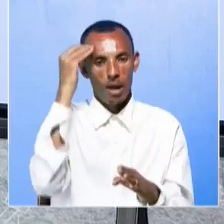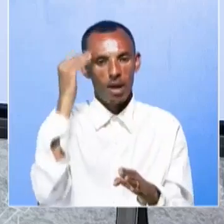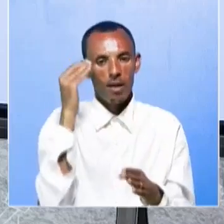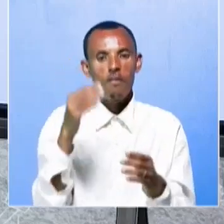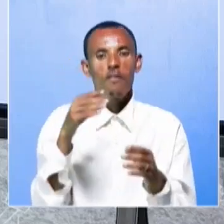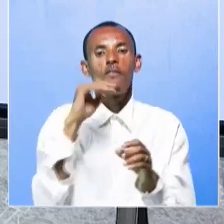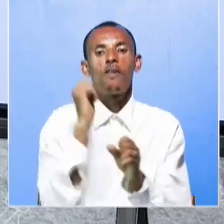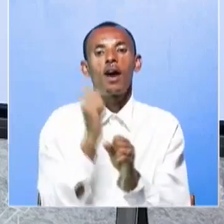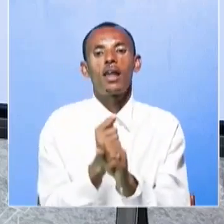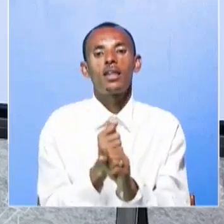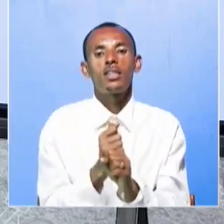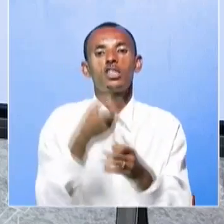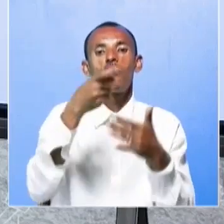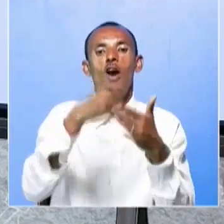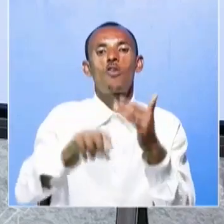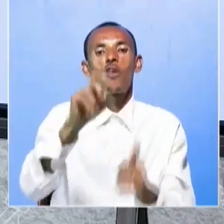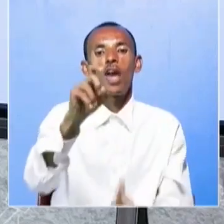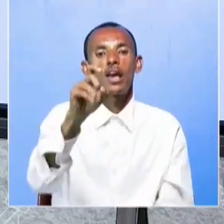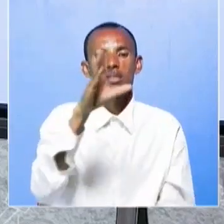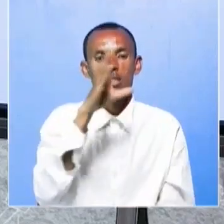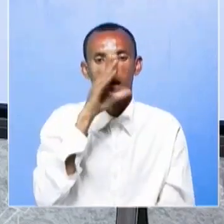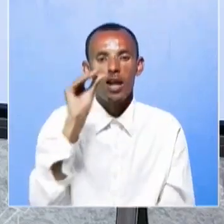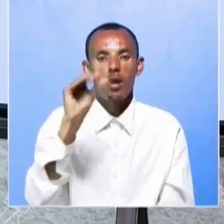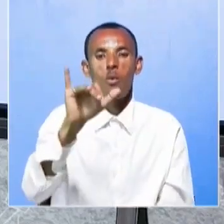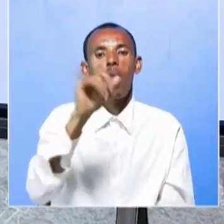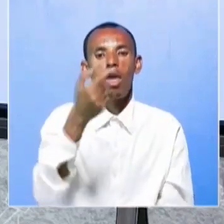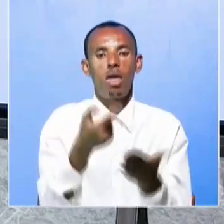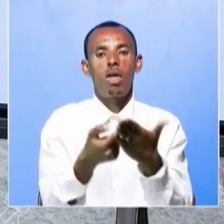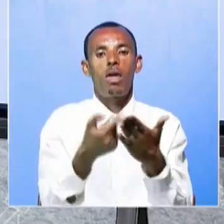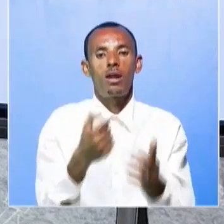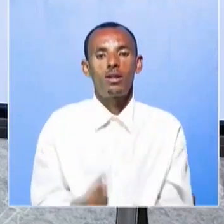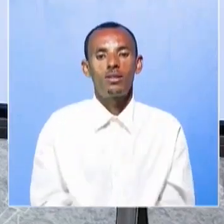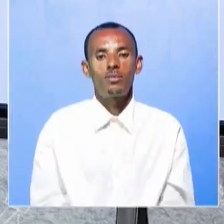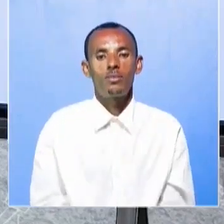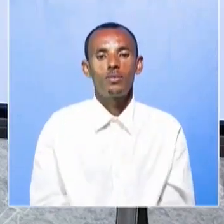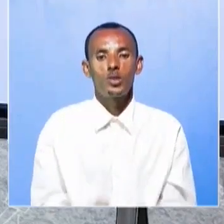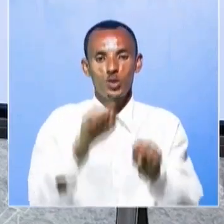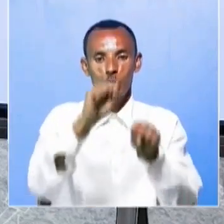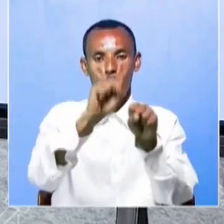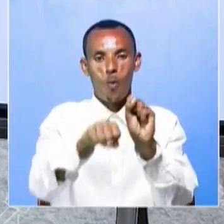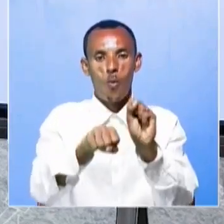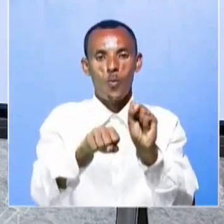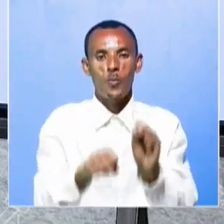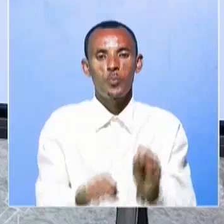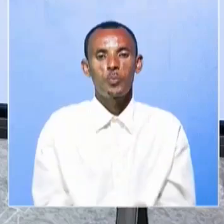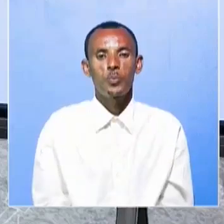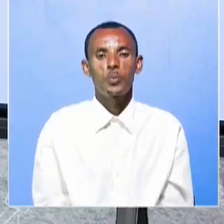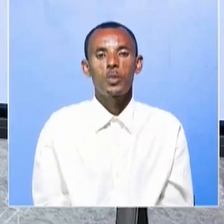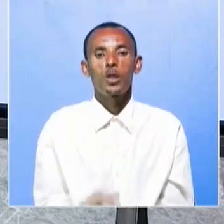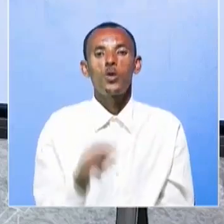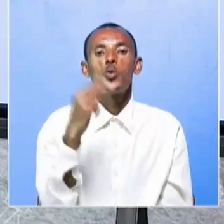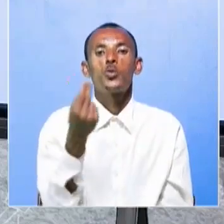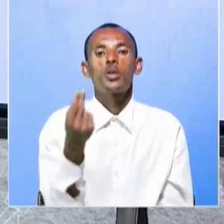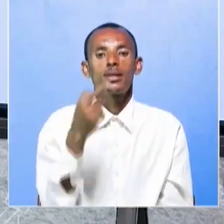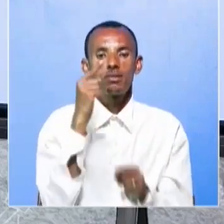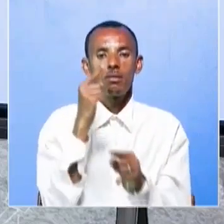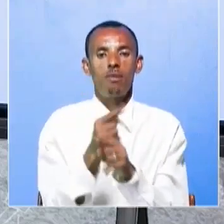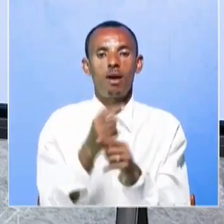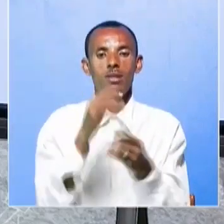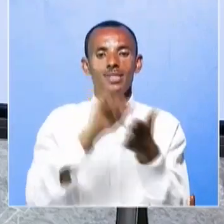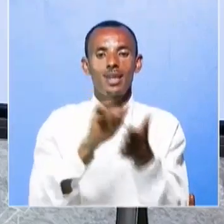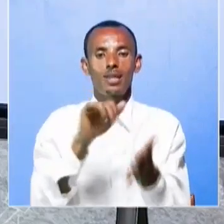find the value of X and Y here. Okay, so using the fact that